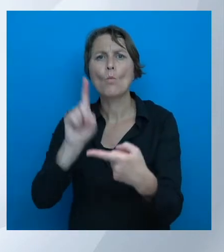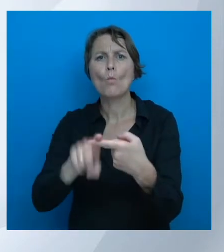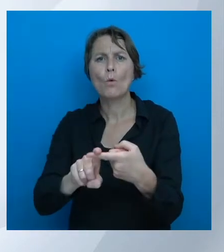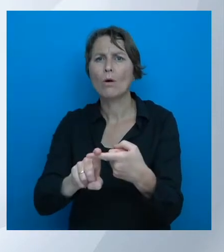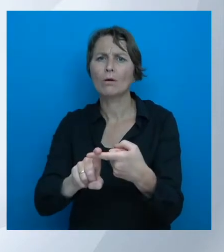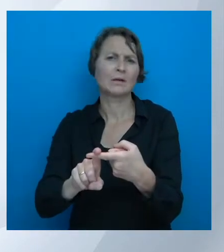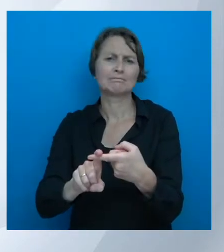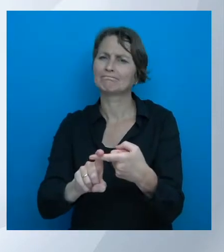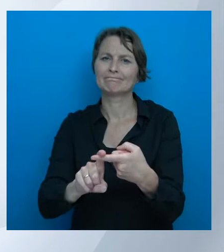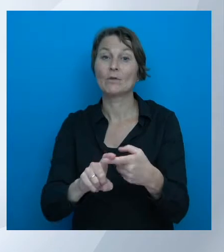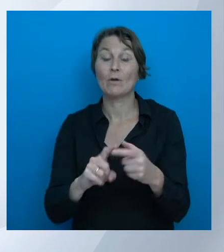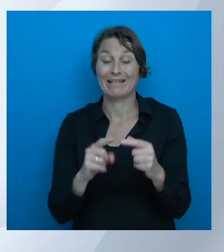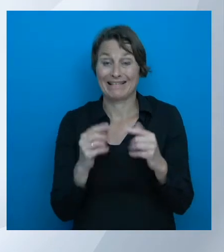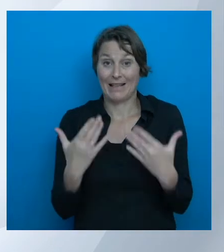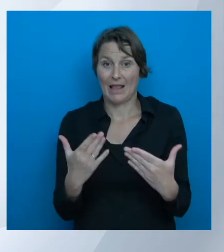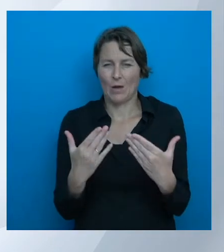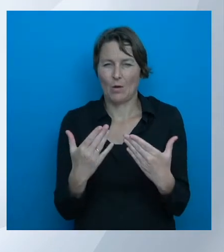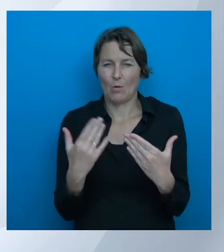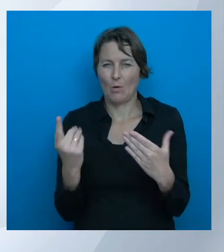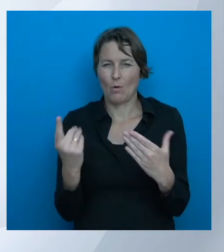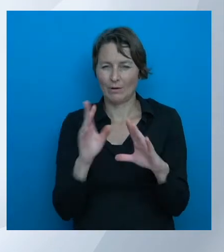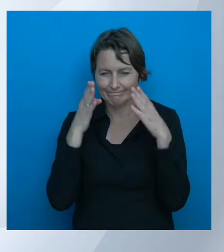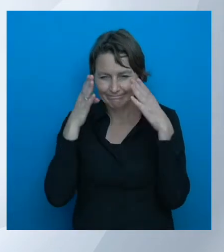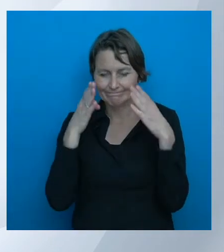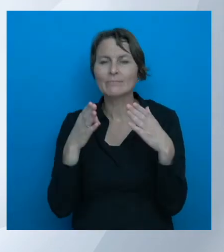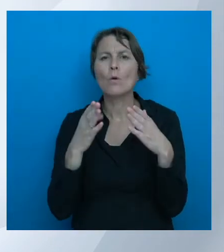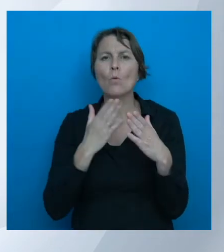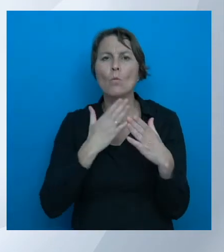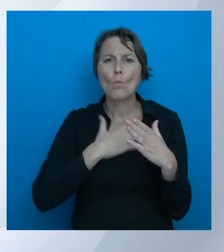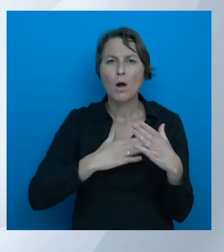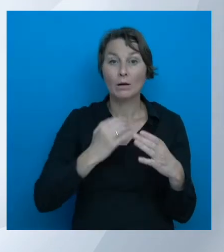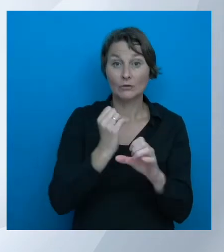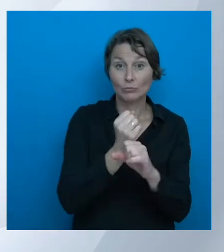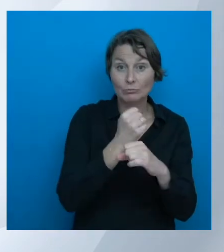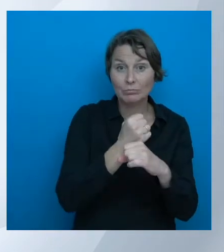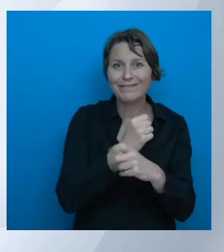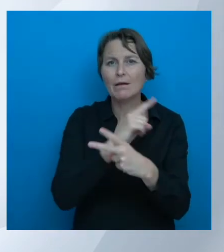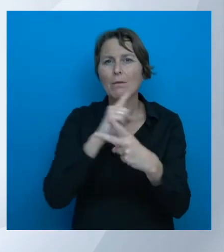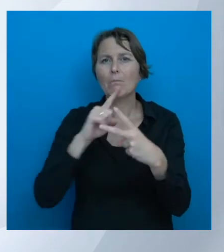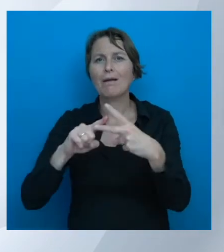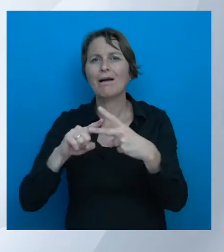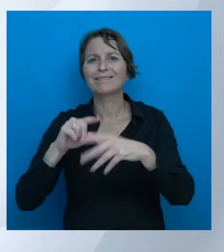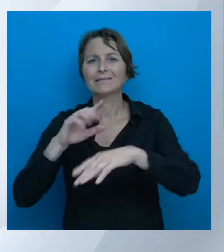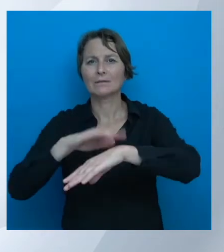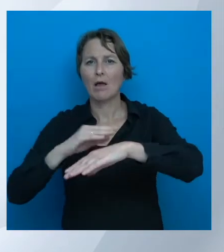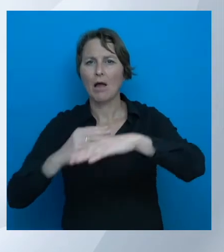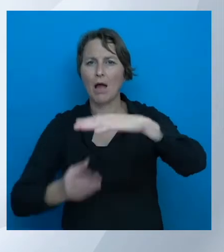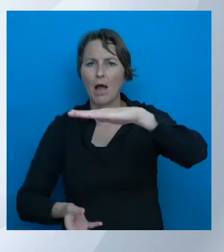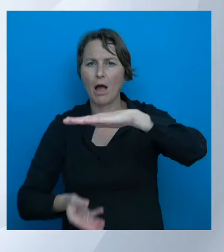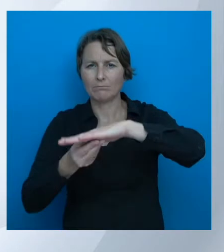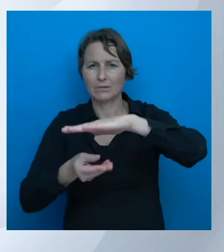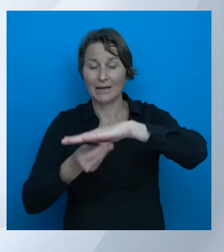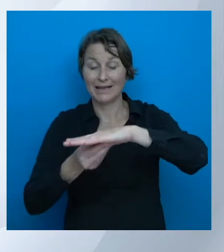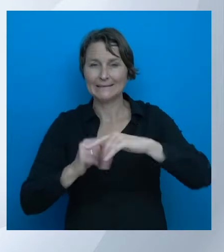get create and updates. So if you worry about leakage